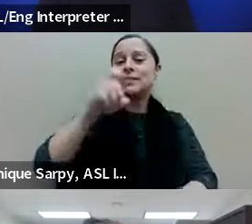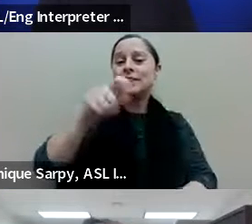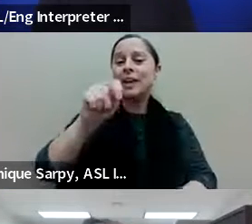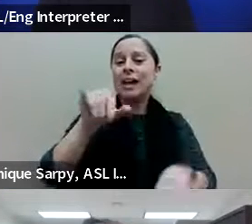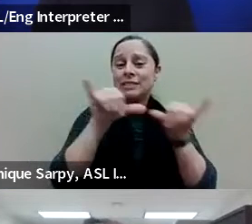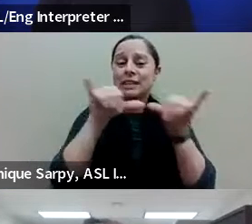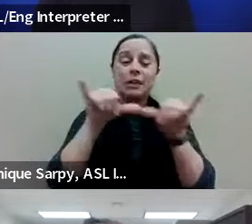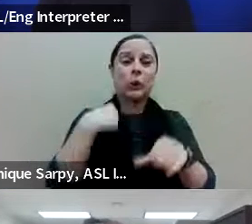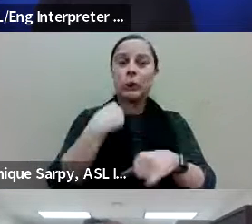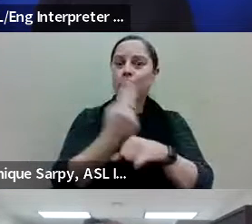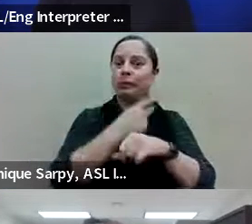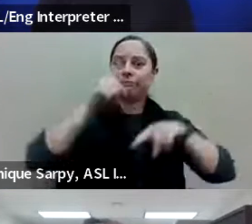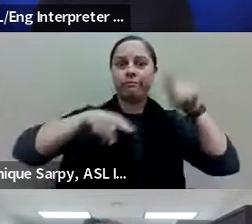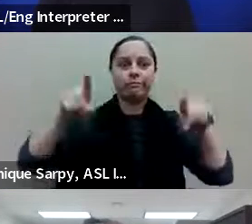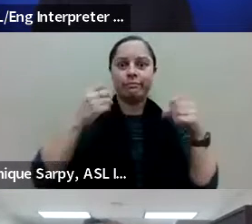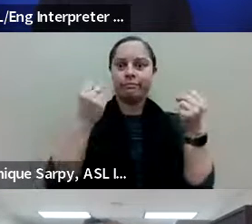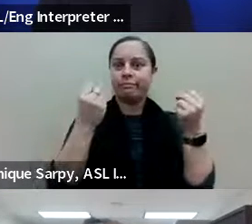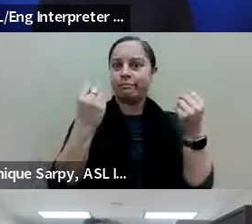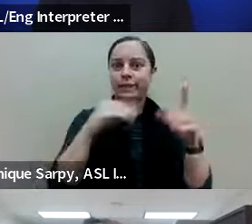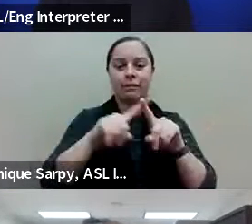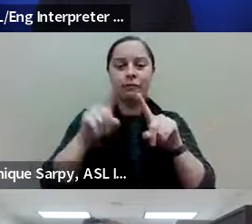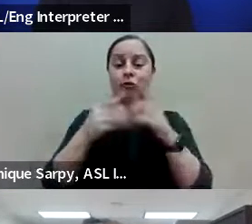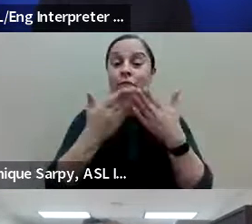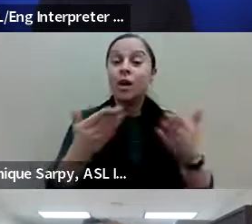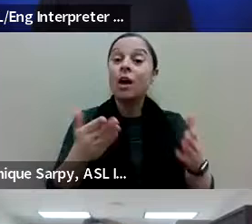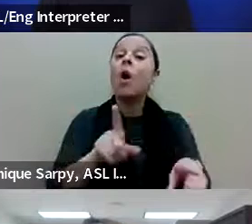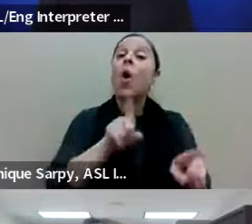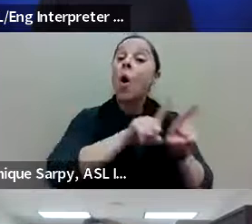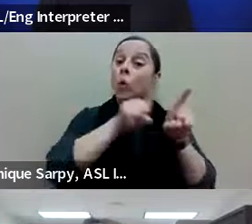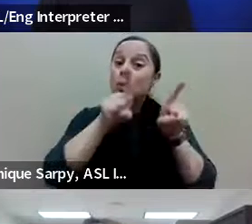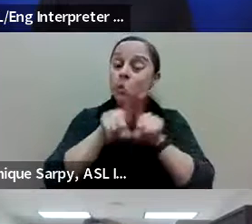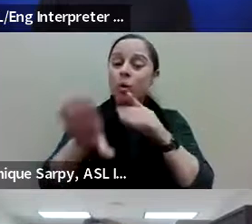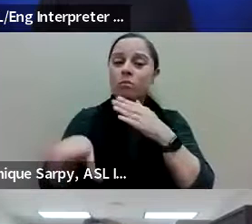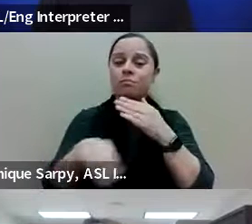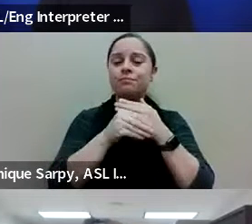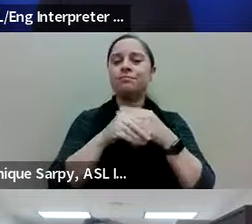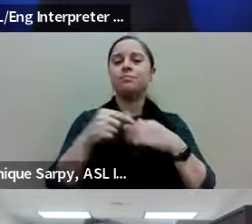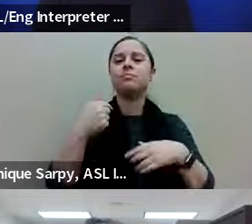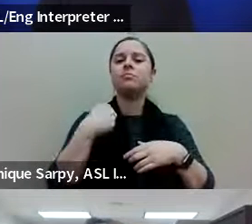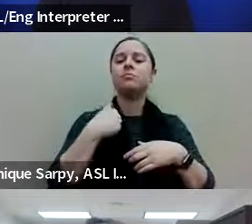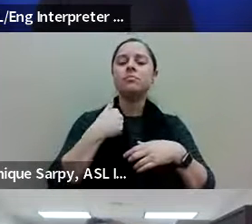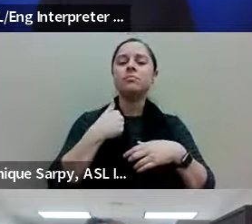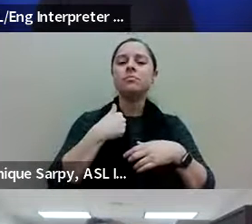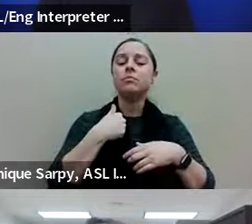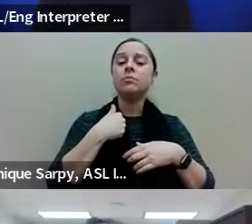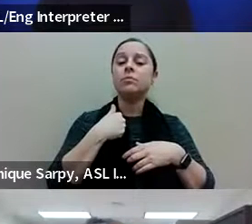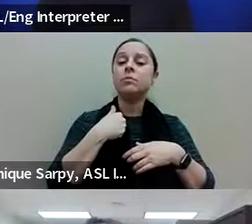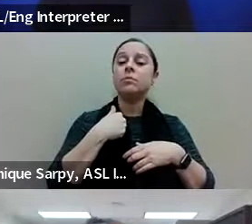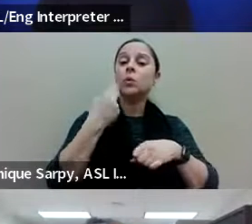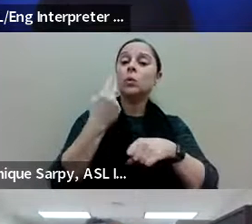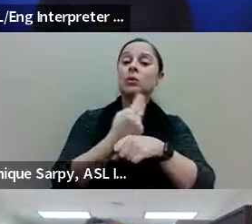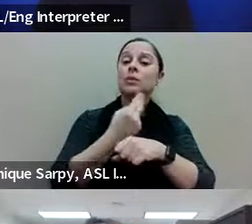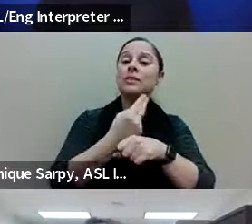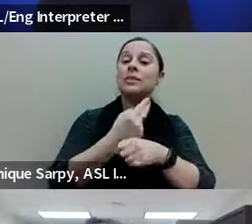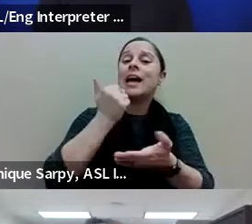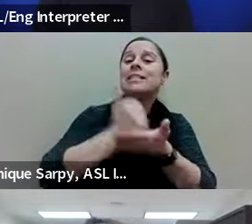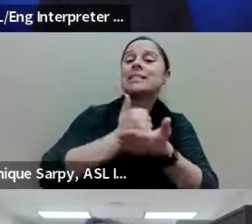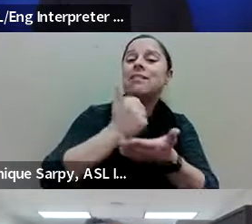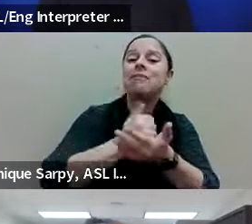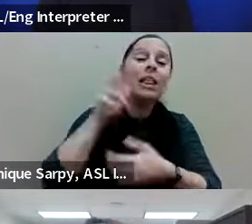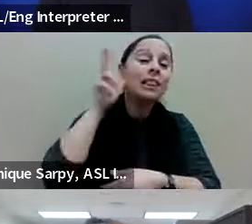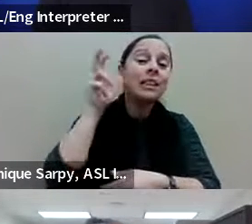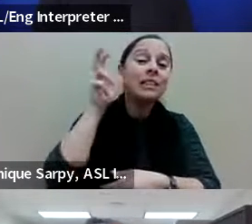use a variety of things. I guess I would also say I will use an assistive listening device